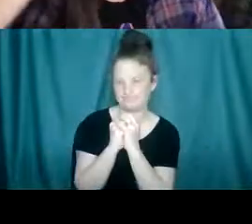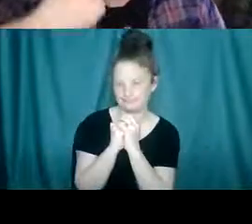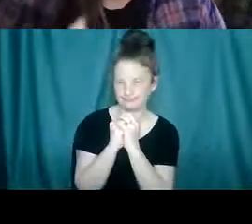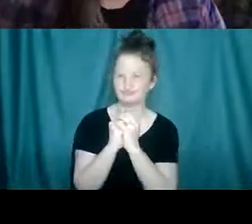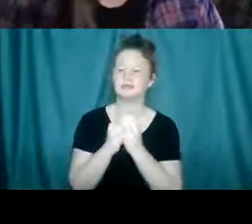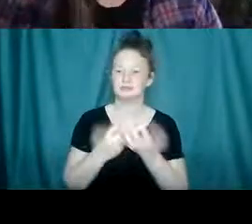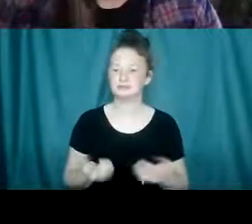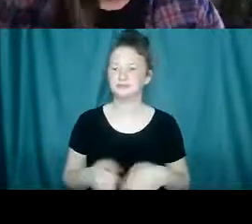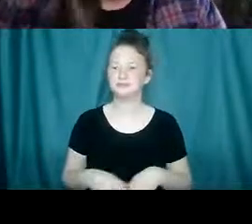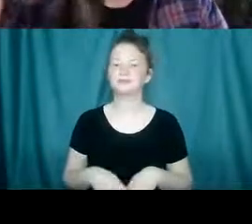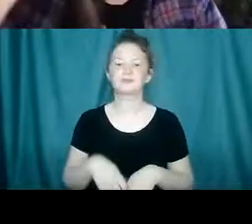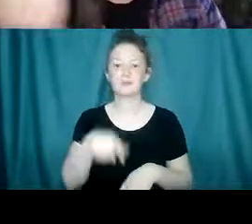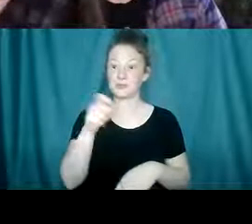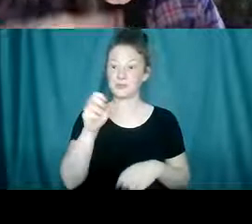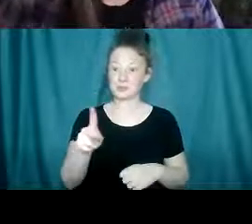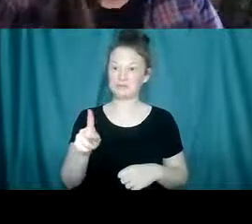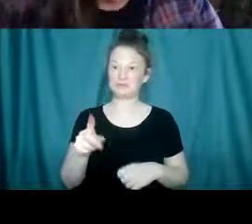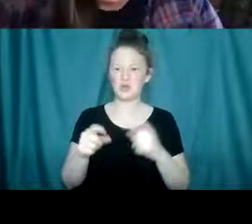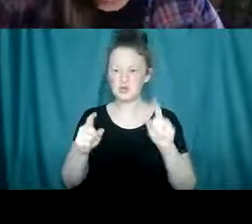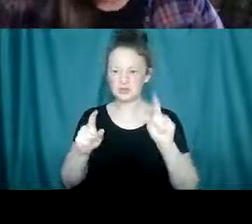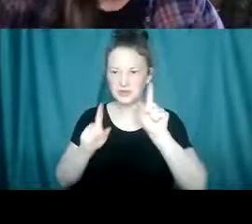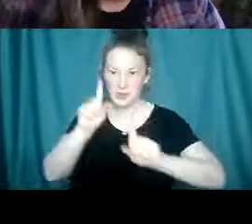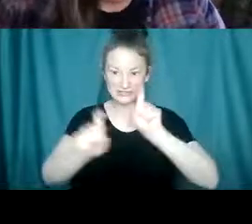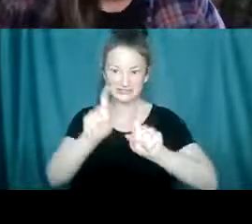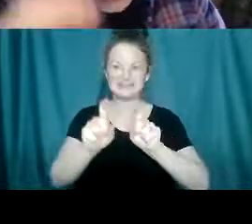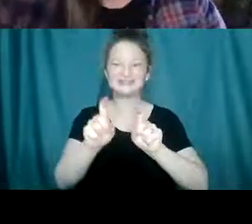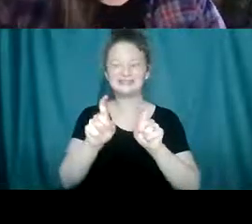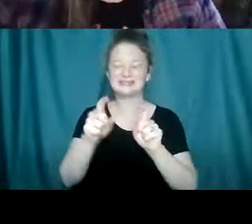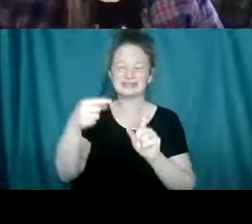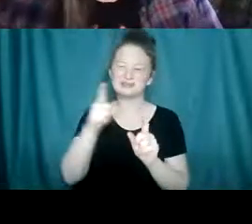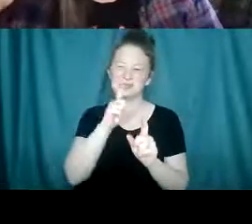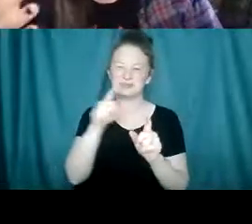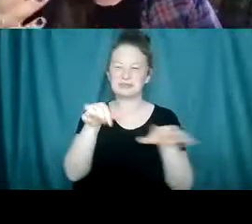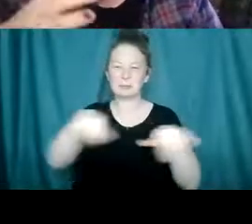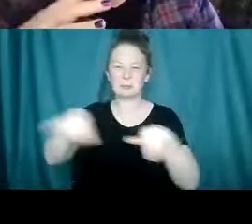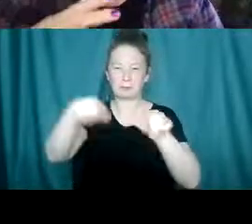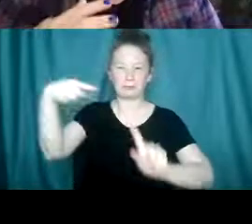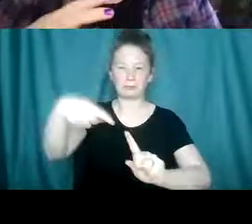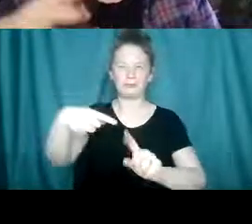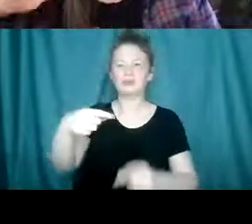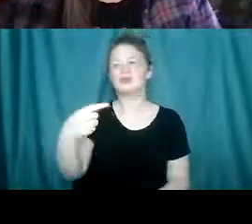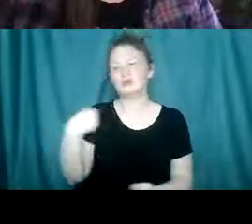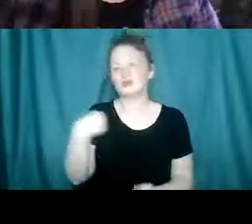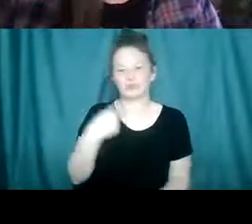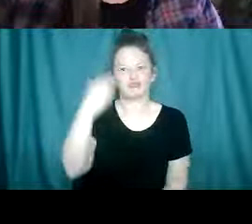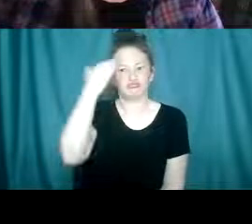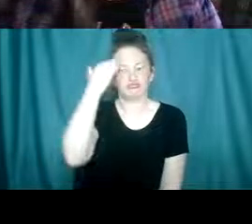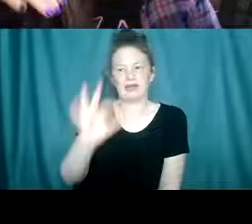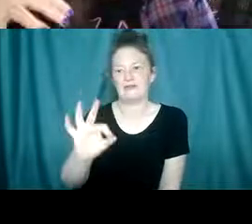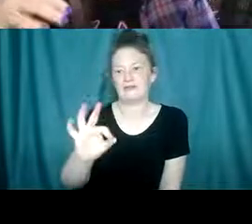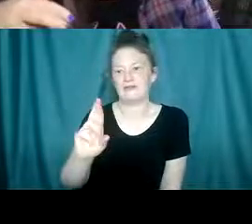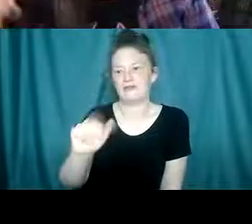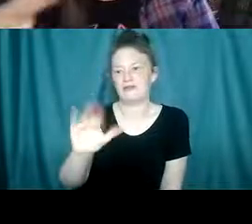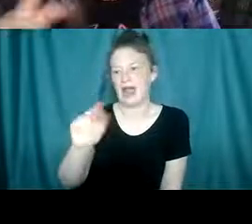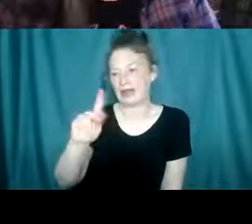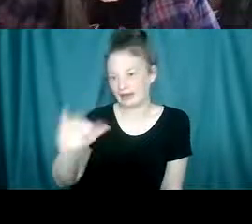So we've got a couple questions that are kind of circling around the same question. Like we've heard that fracking can lead to earthquakes by